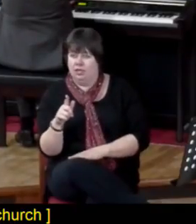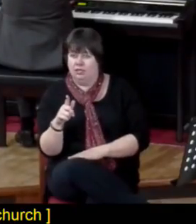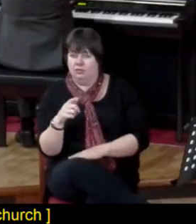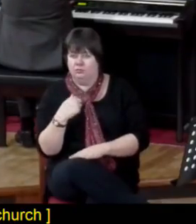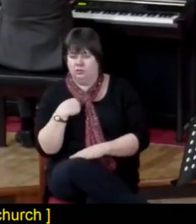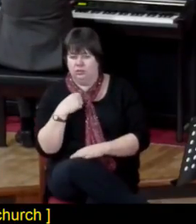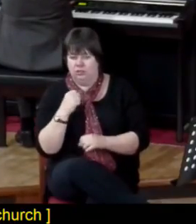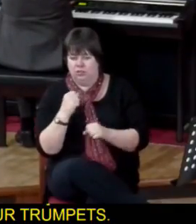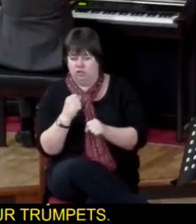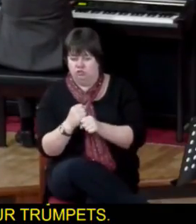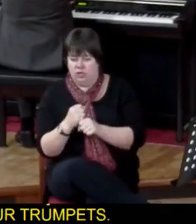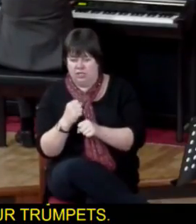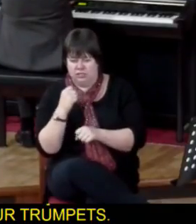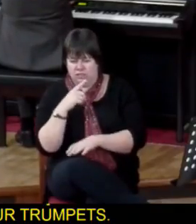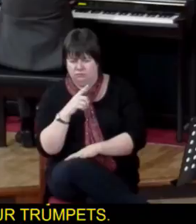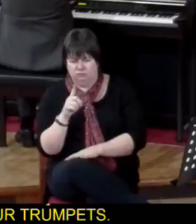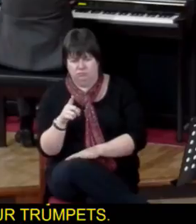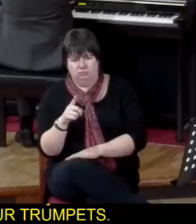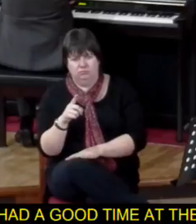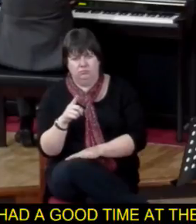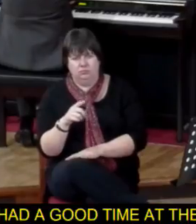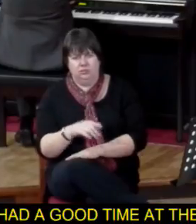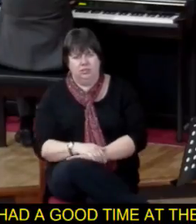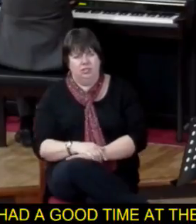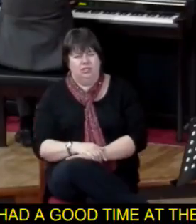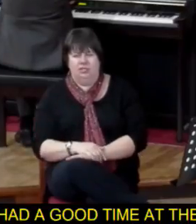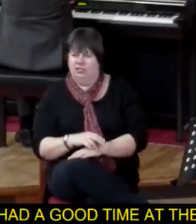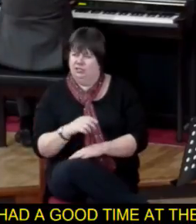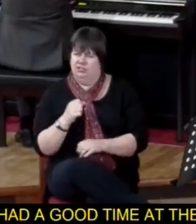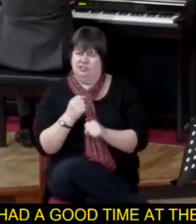my grandson said to me, "Pops, you've got no hair."